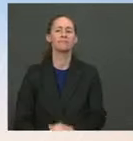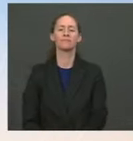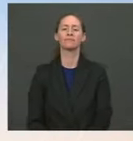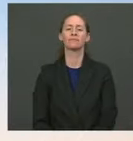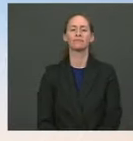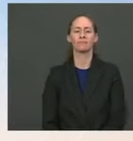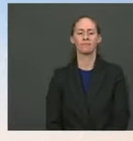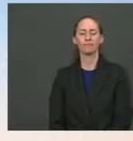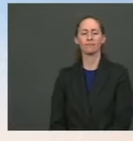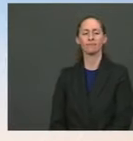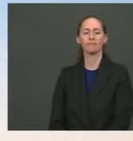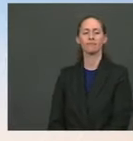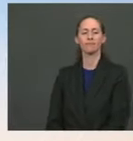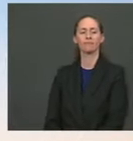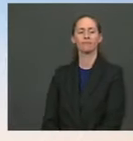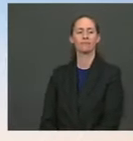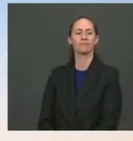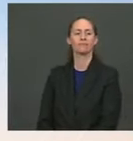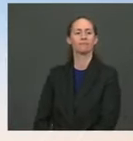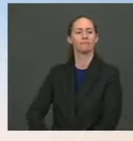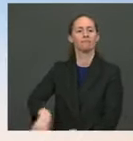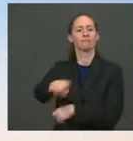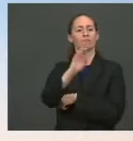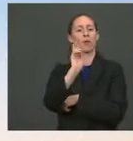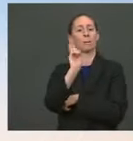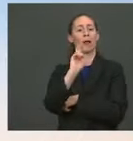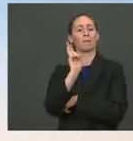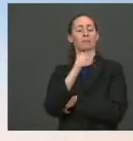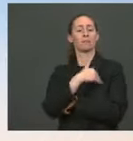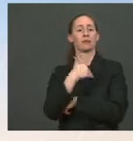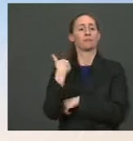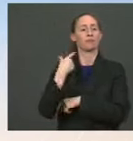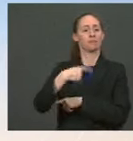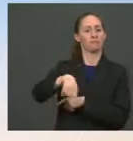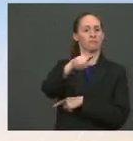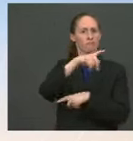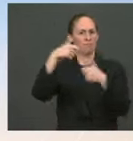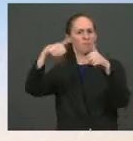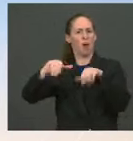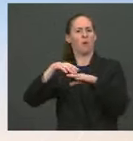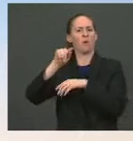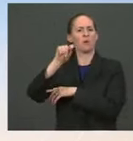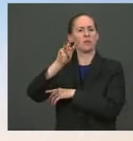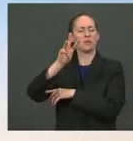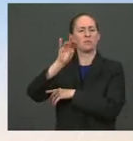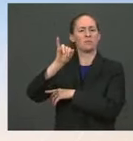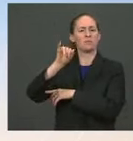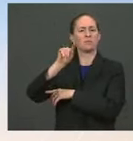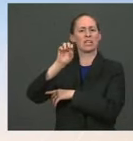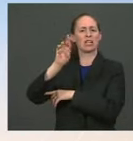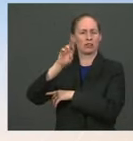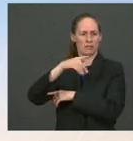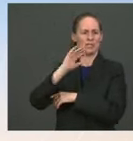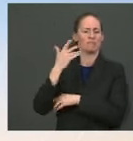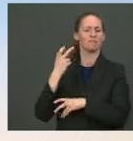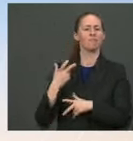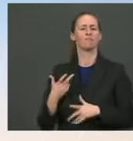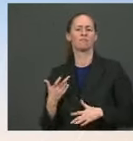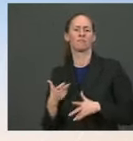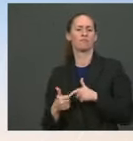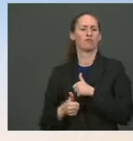Republican member of Congress today shared a video on Twitter in which he appeared to attack to be shown attacking